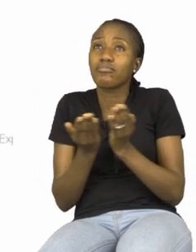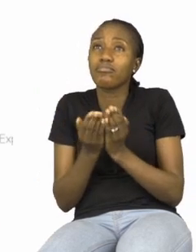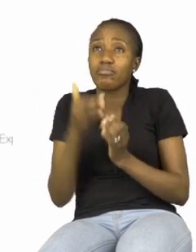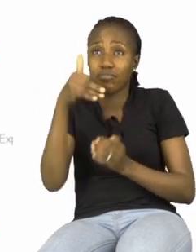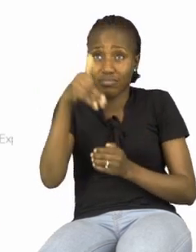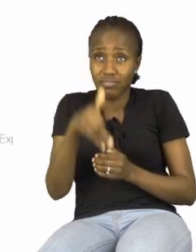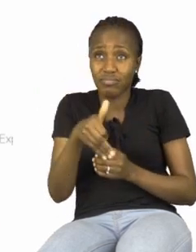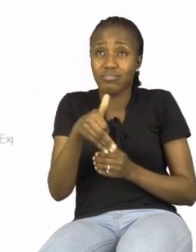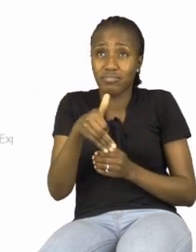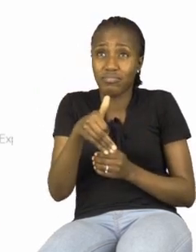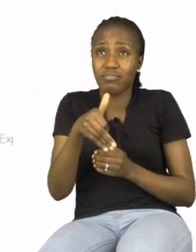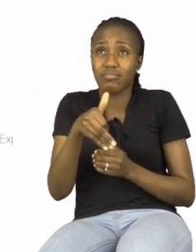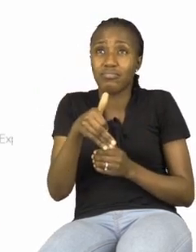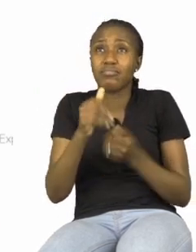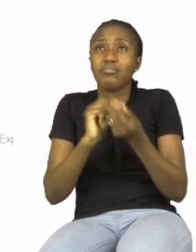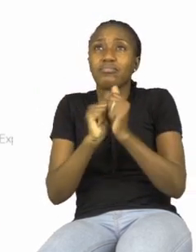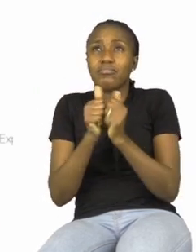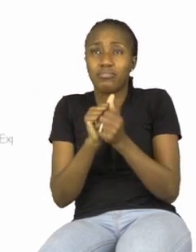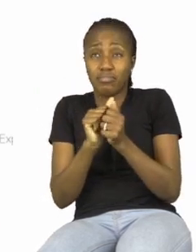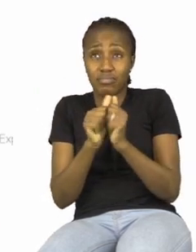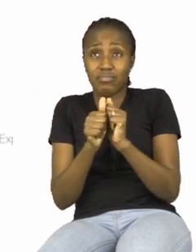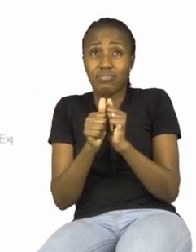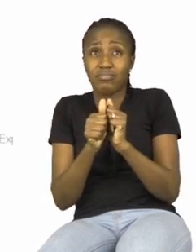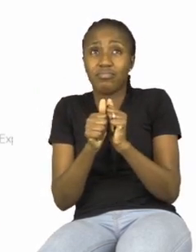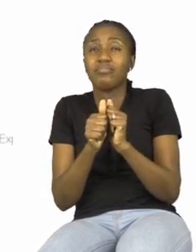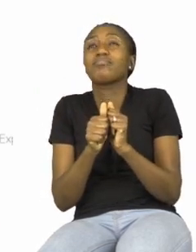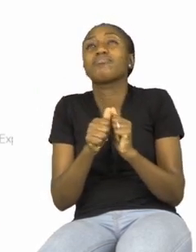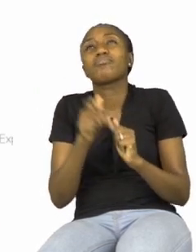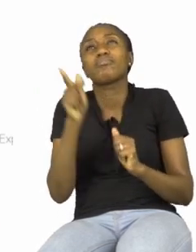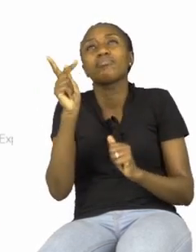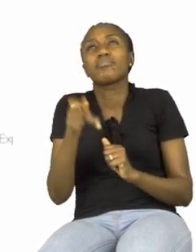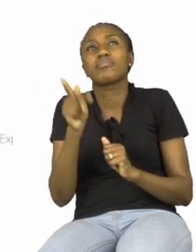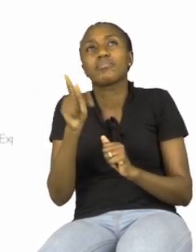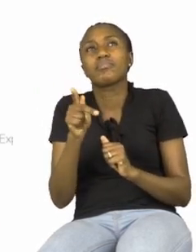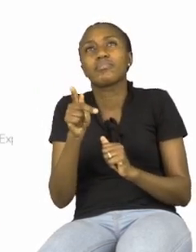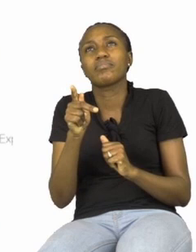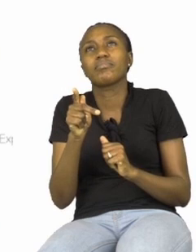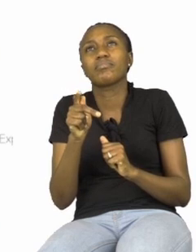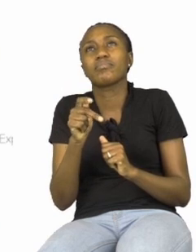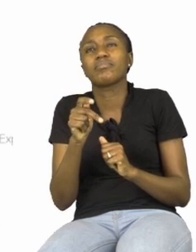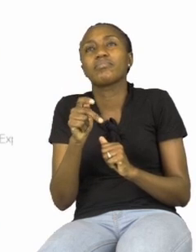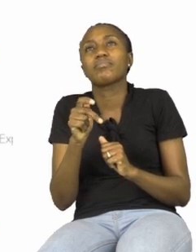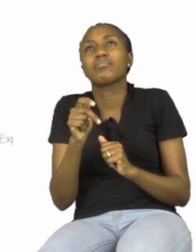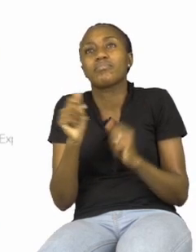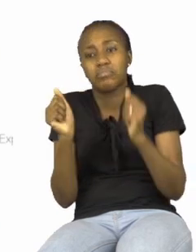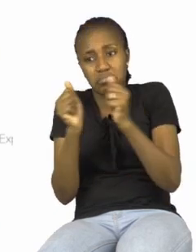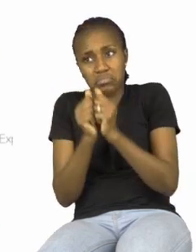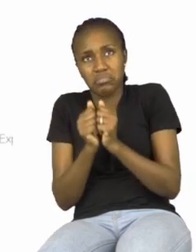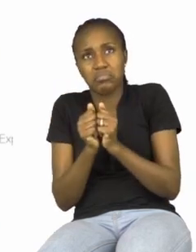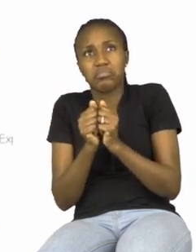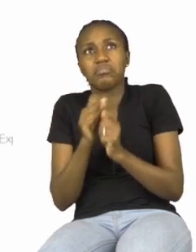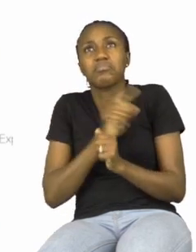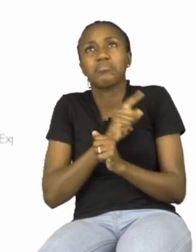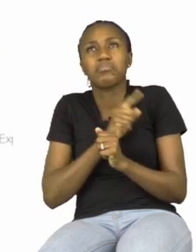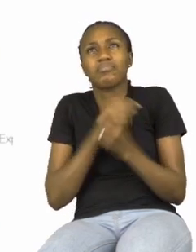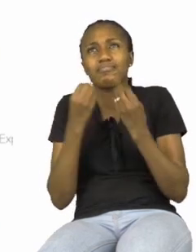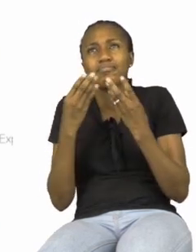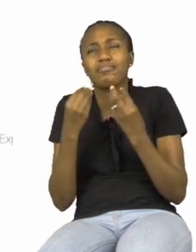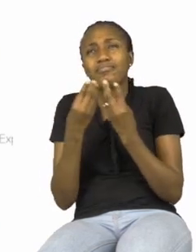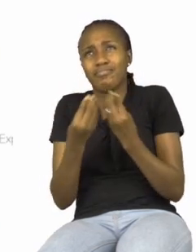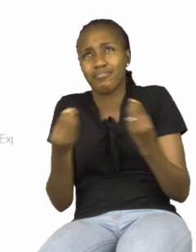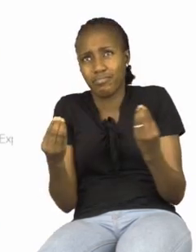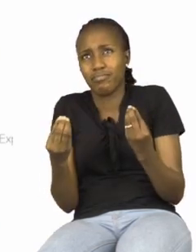Namibia School Sports Union is also a partner of us because of a lot of our kids that are coming through the